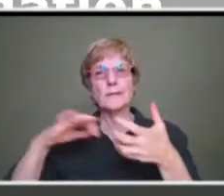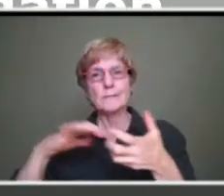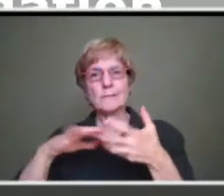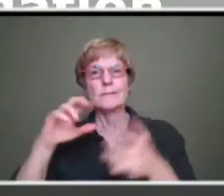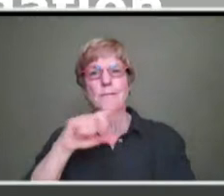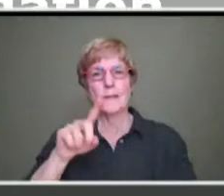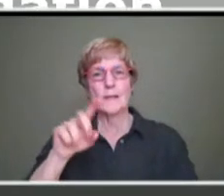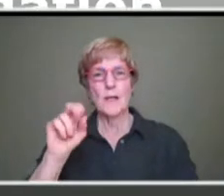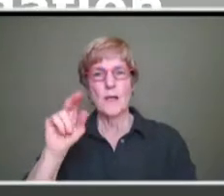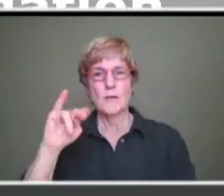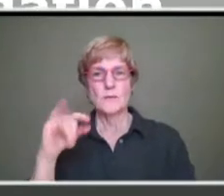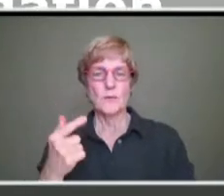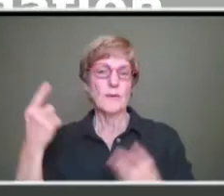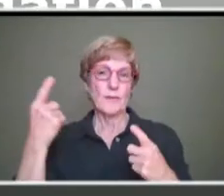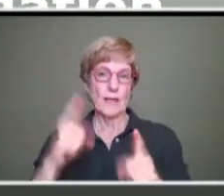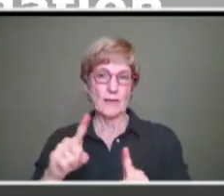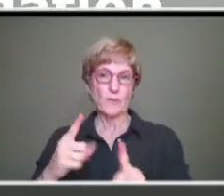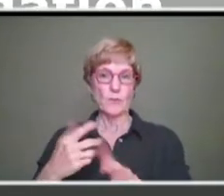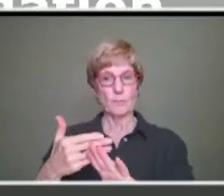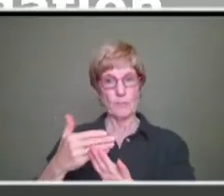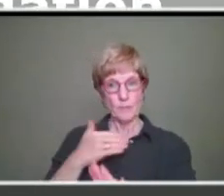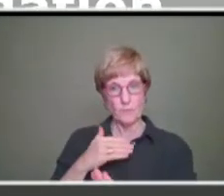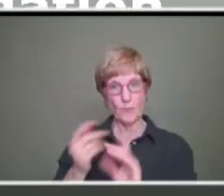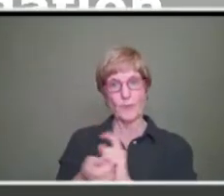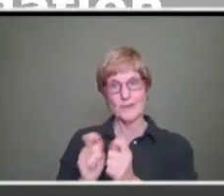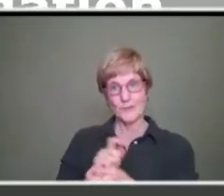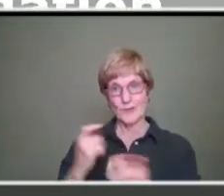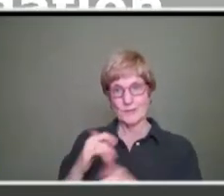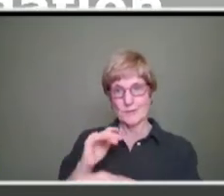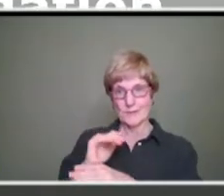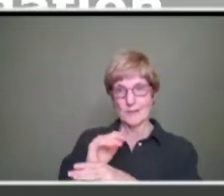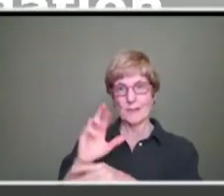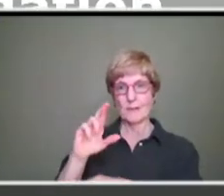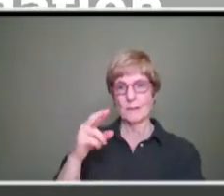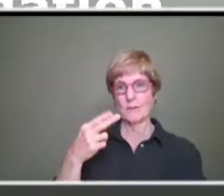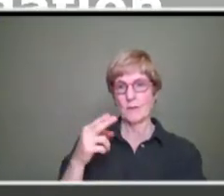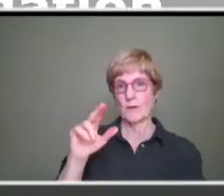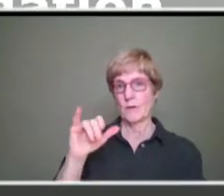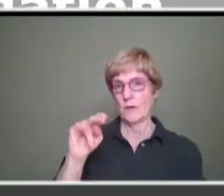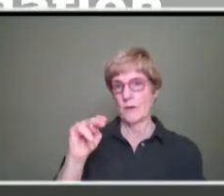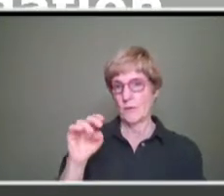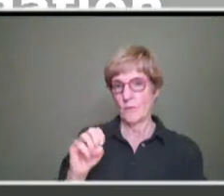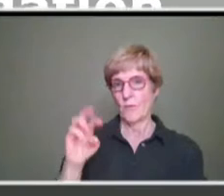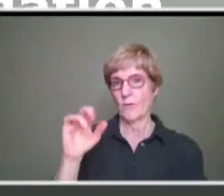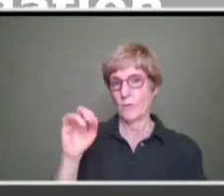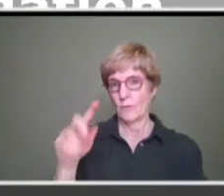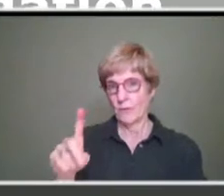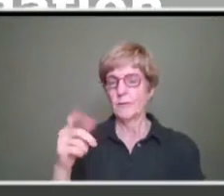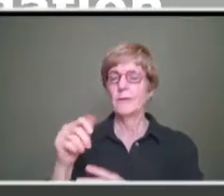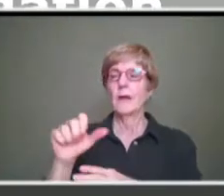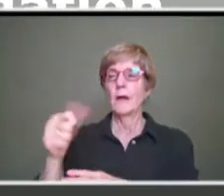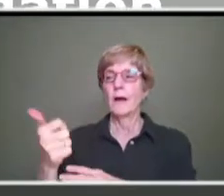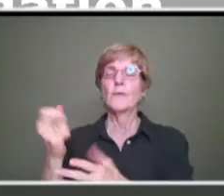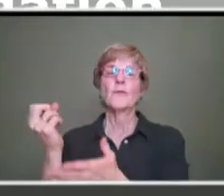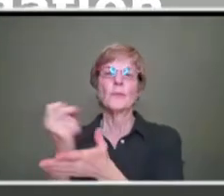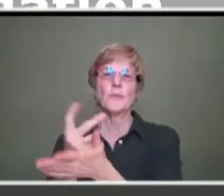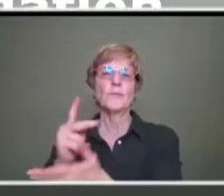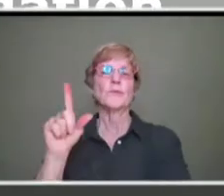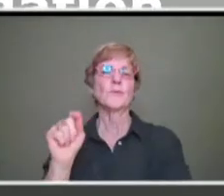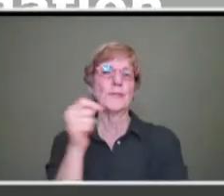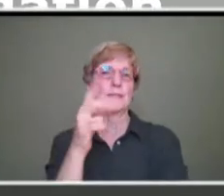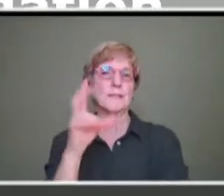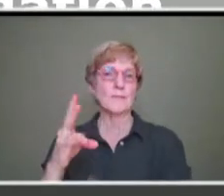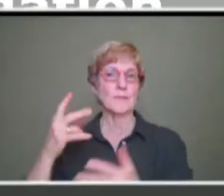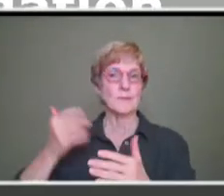districts that have occurred both before the rezoning earlier this evening on Rhine Road through some of those previous approvals from 2017 and Beyond